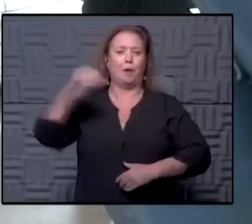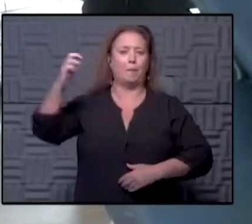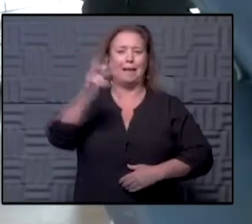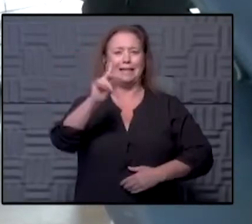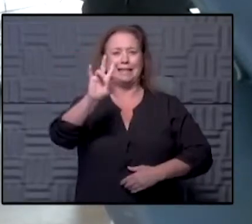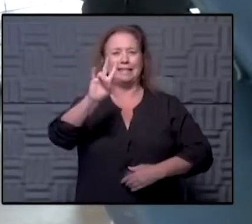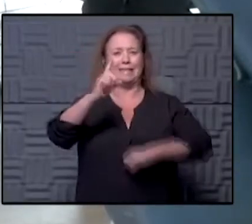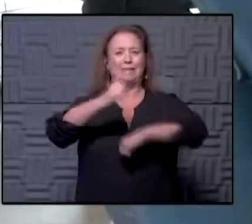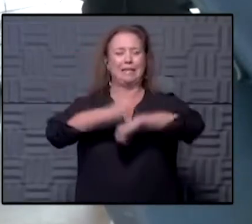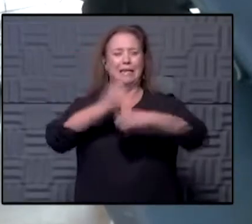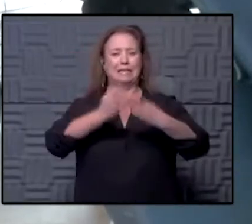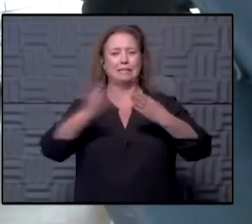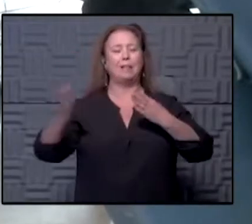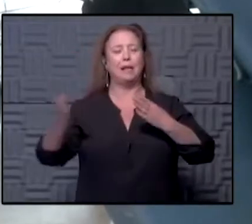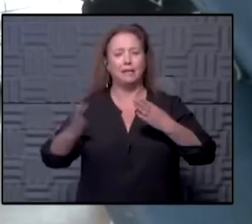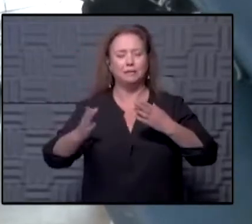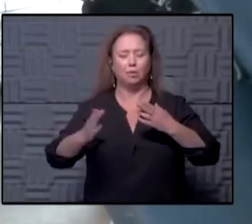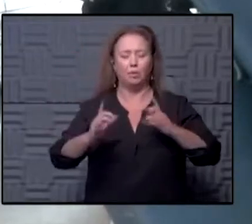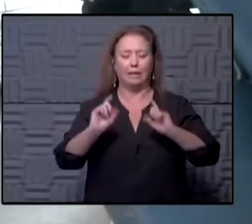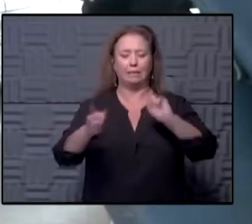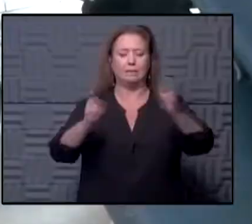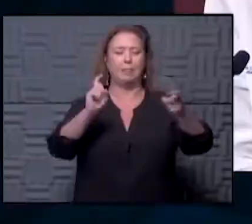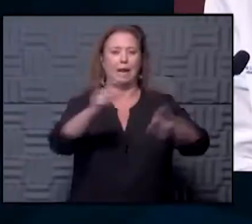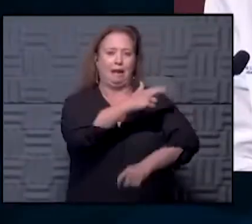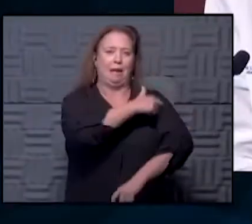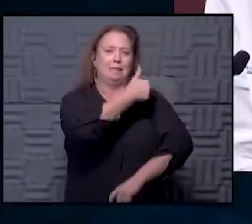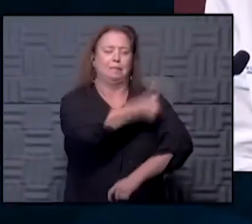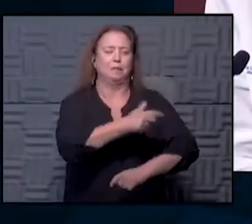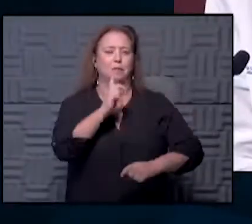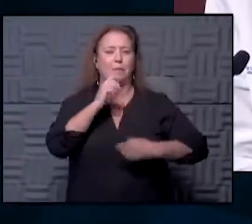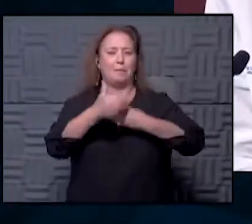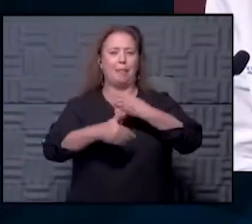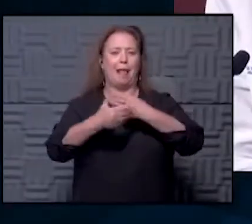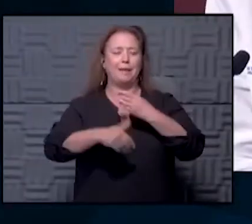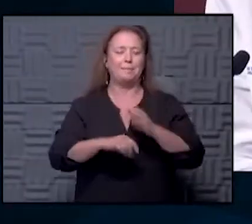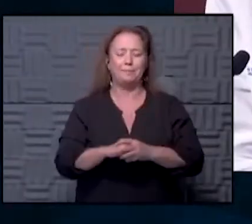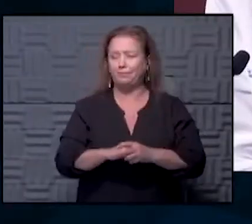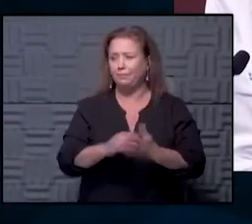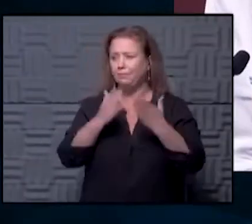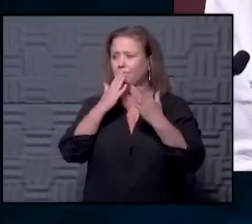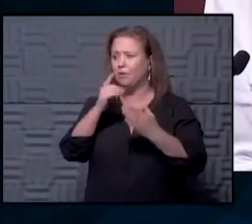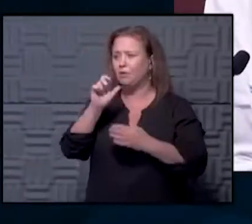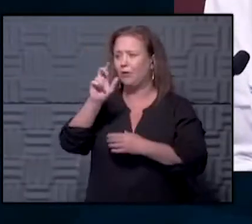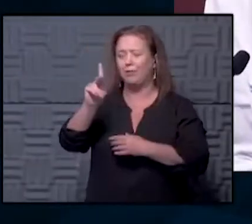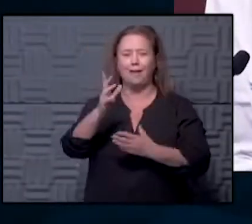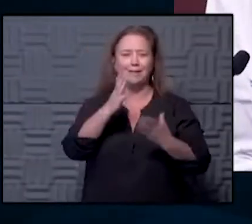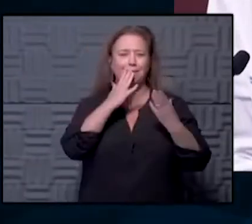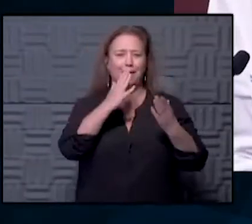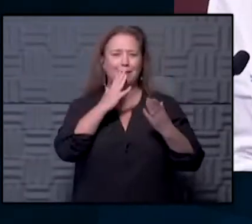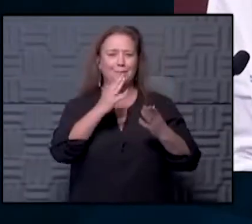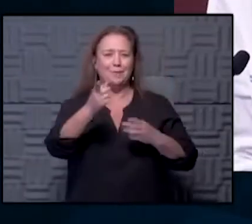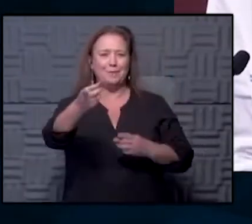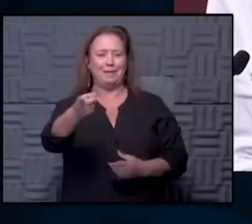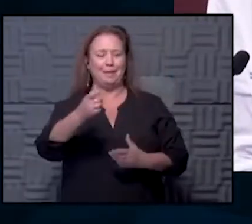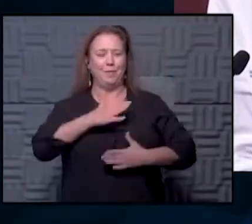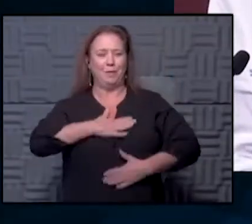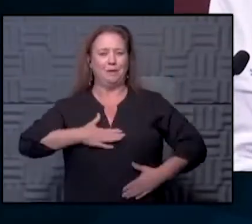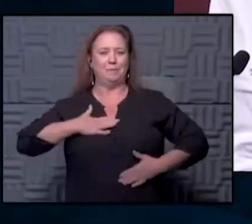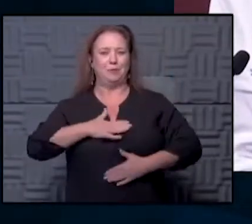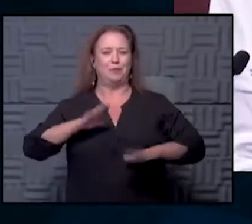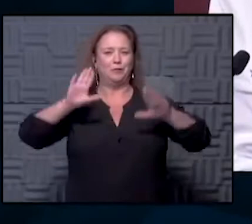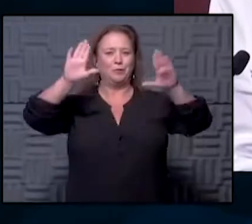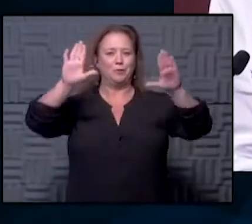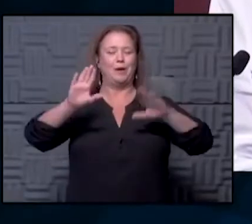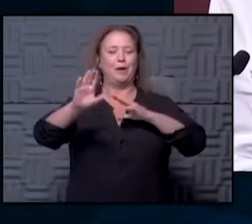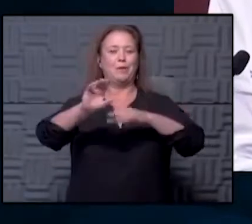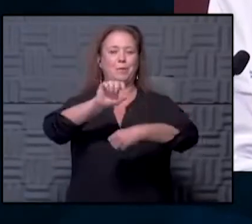so we can comfortably supply all of our hospitals. All right, well, good luck, and thanks again for being there, and we are so appreciative of the great work